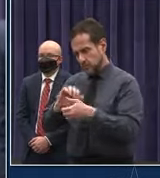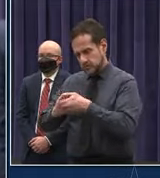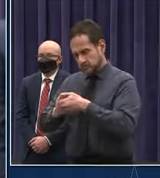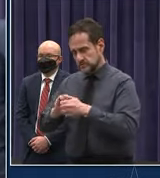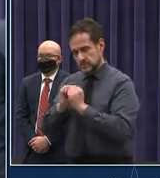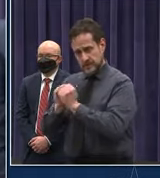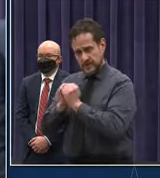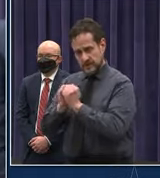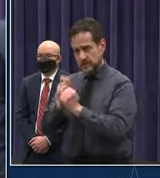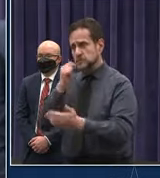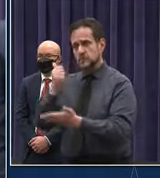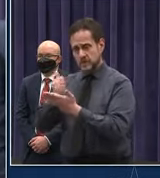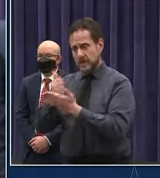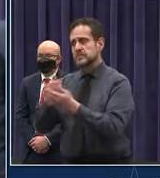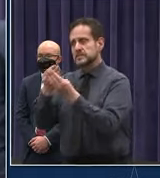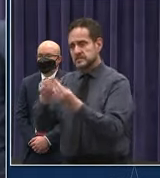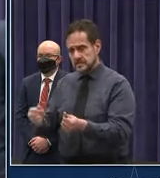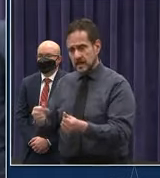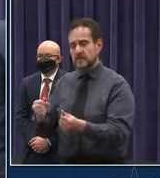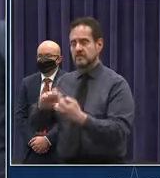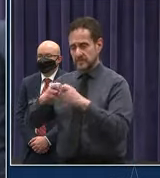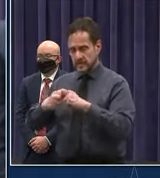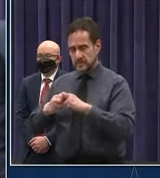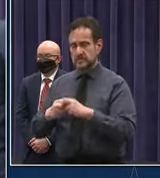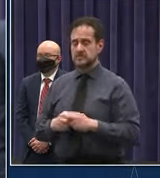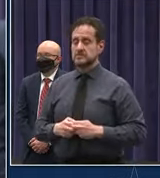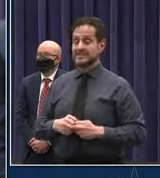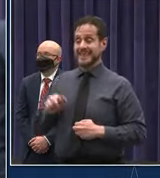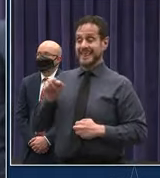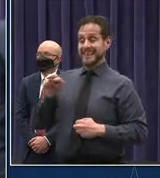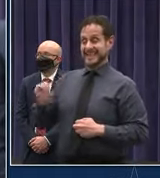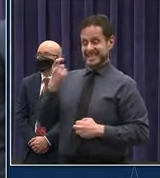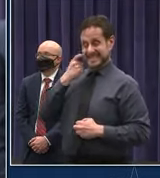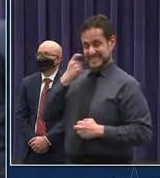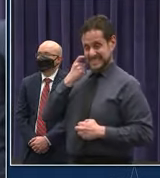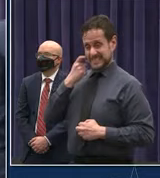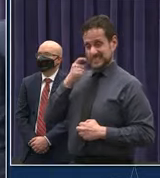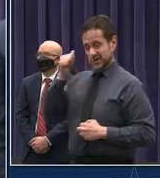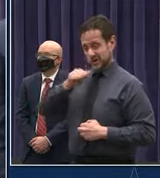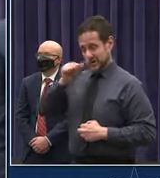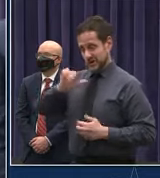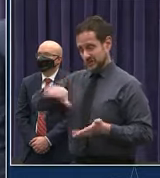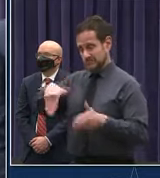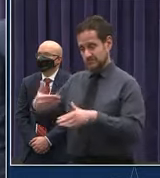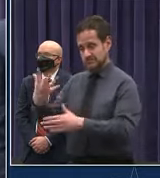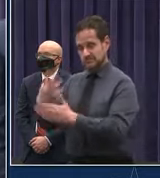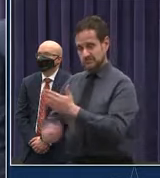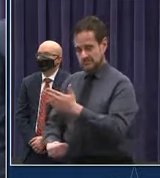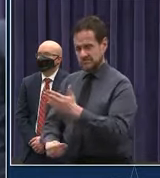The tragedy of 2021, I think, were a moment of reflection for all of us.